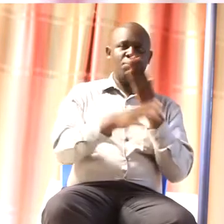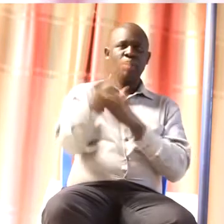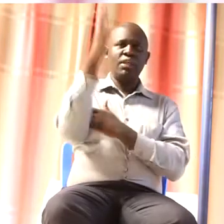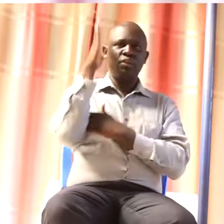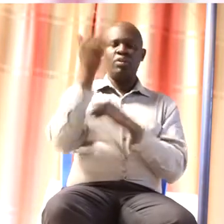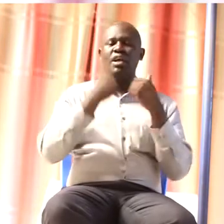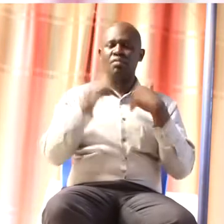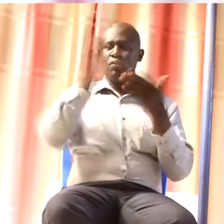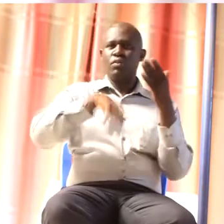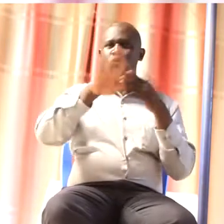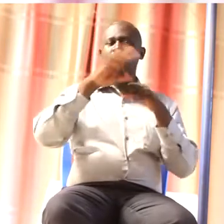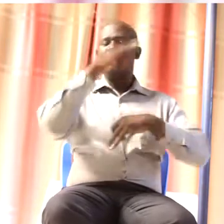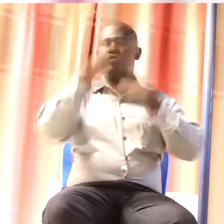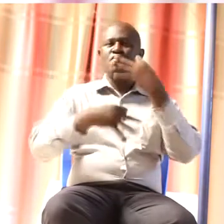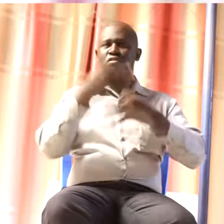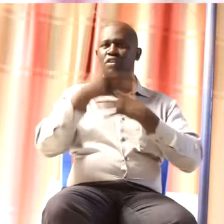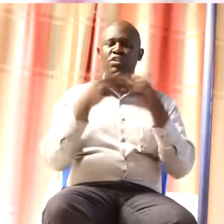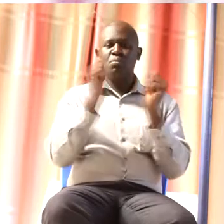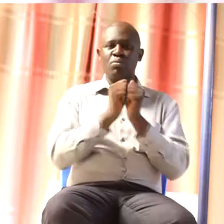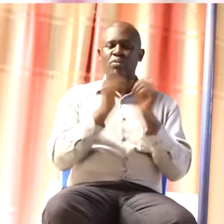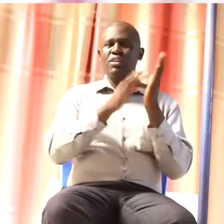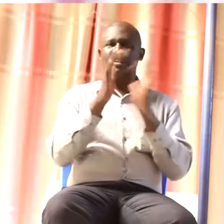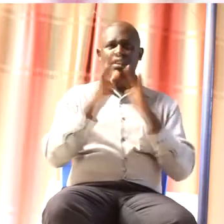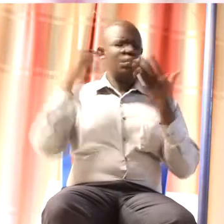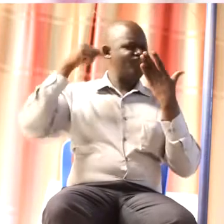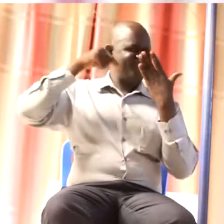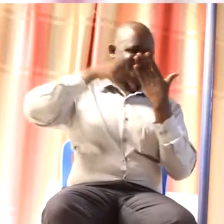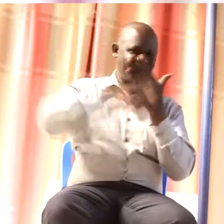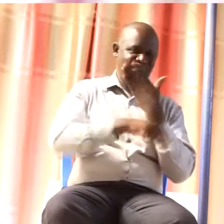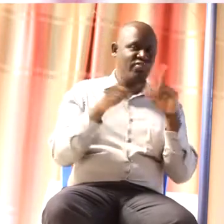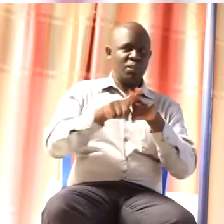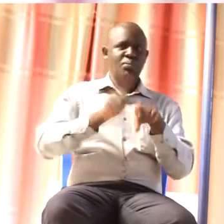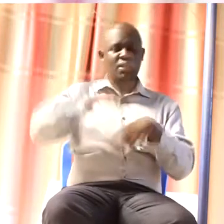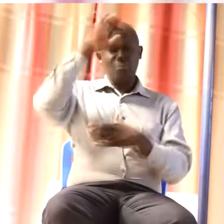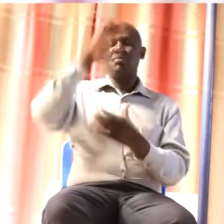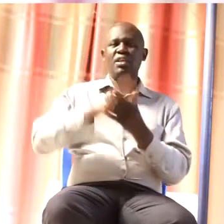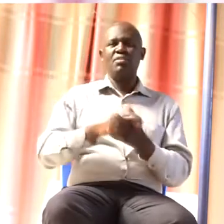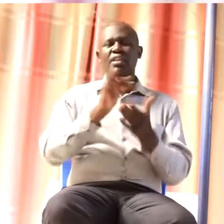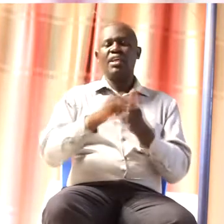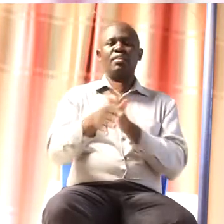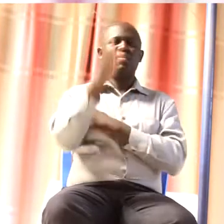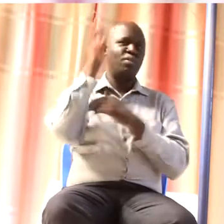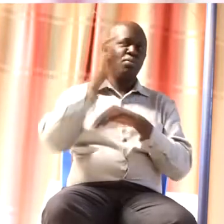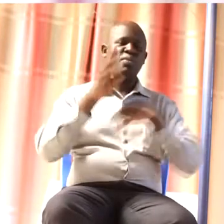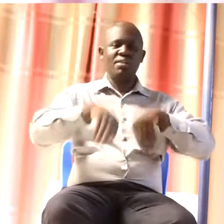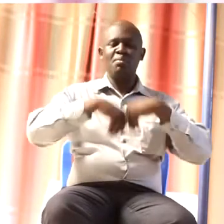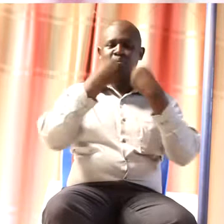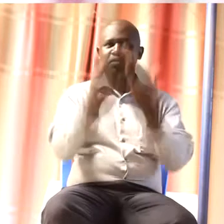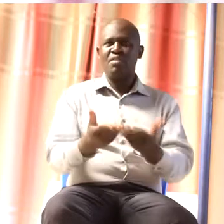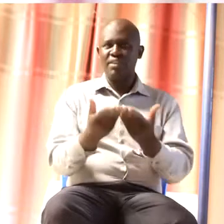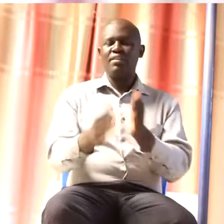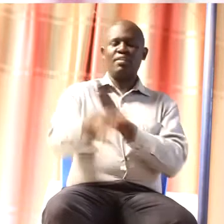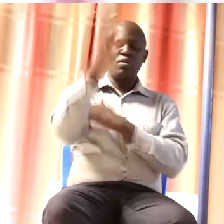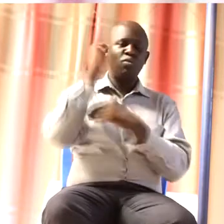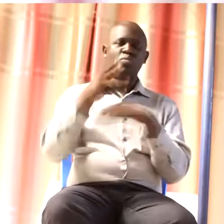your fellowship with Jesus deeper and believing that God will provide. God